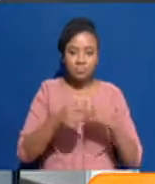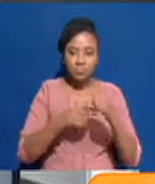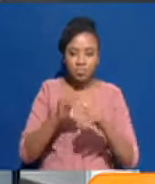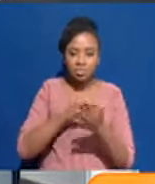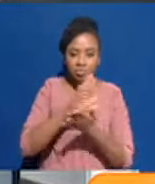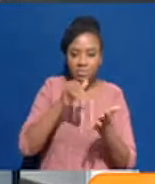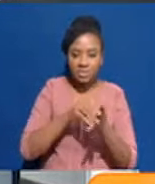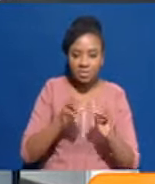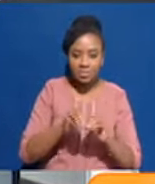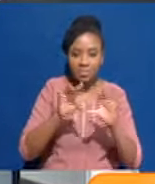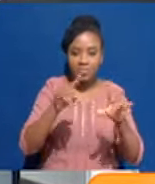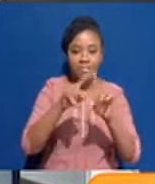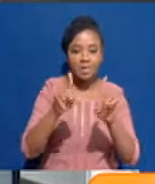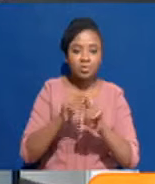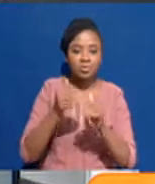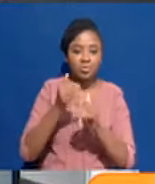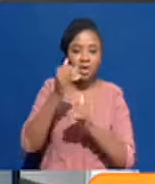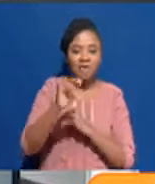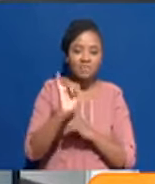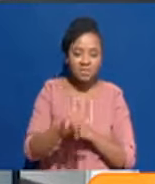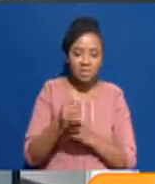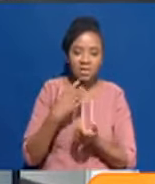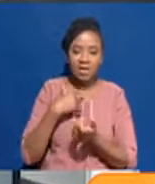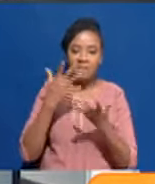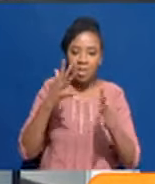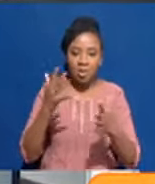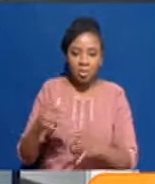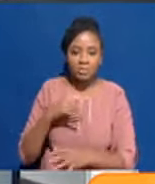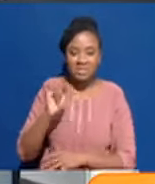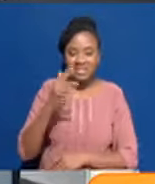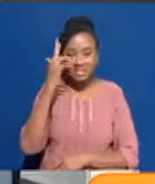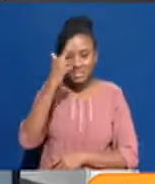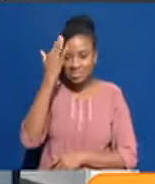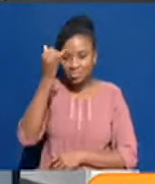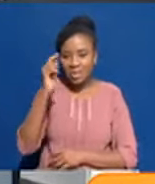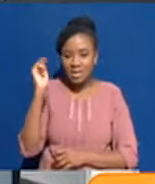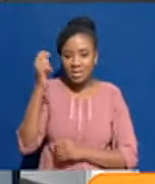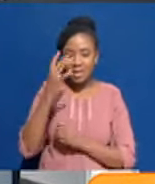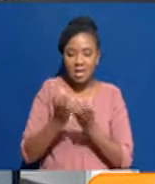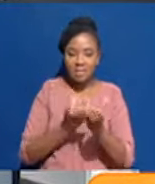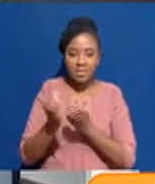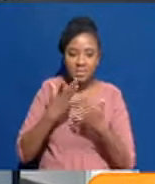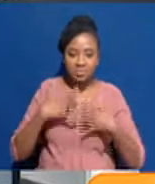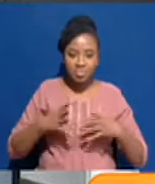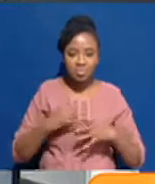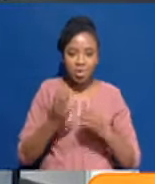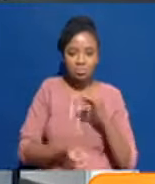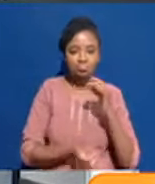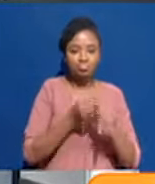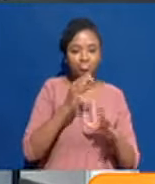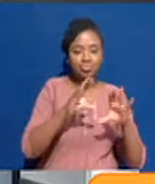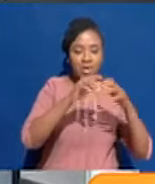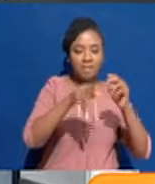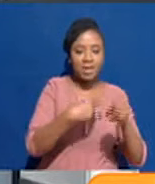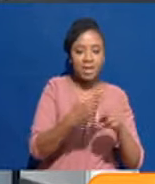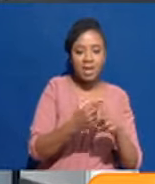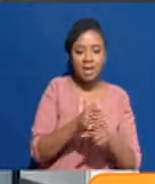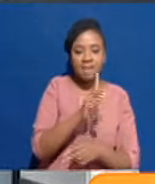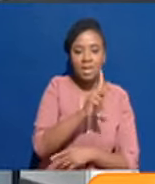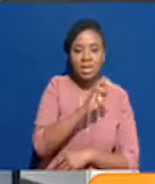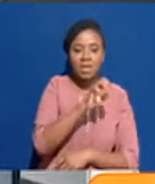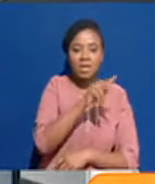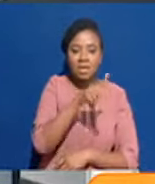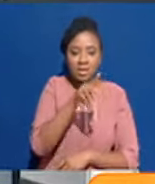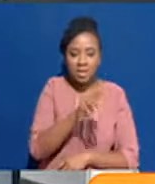decentralized. This, coupled with post-harvest losses, is the reason a Kenyan entrepreneur started Keep It Cool, a venture offering